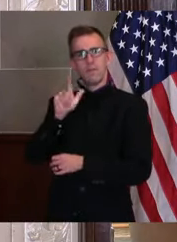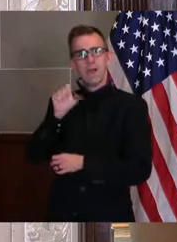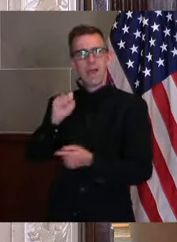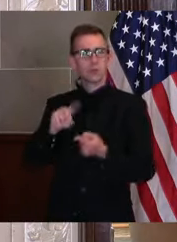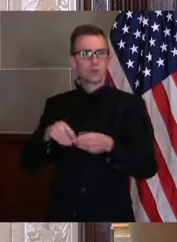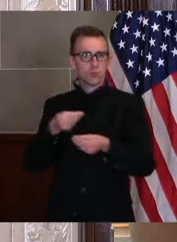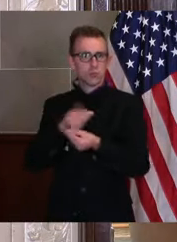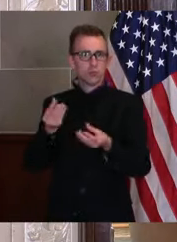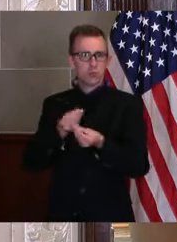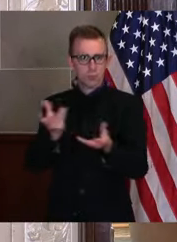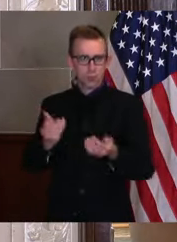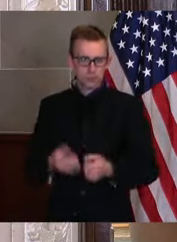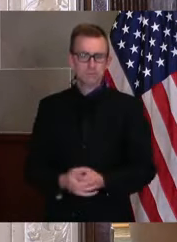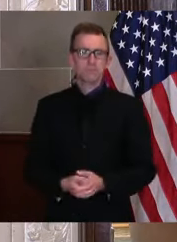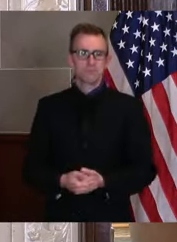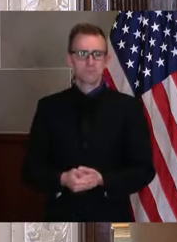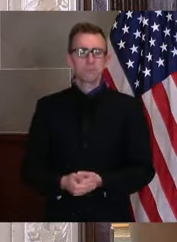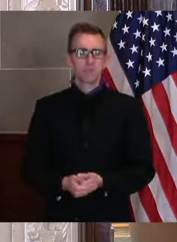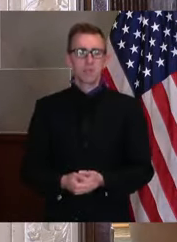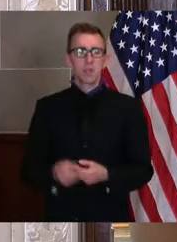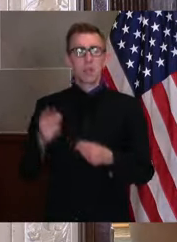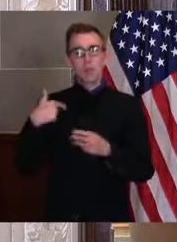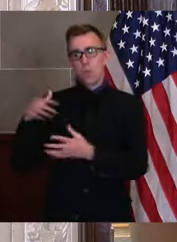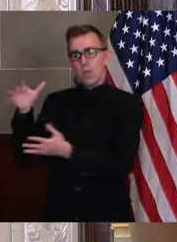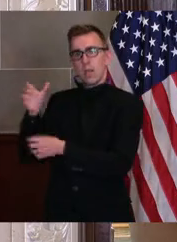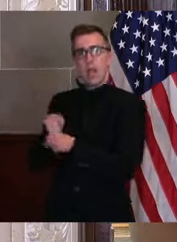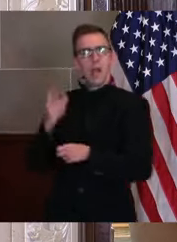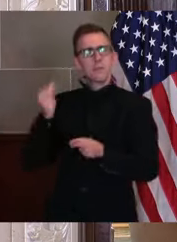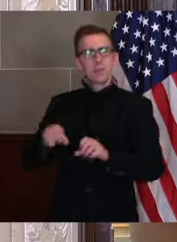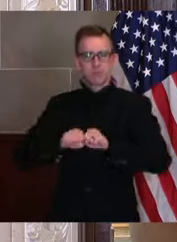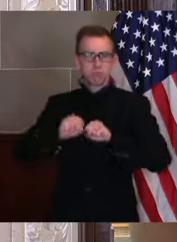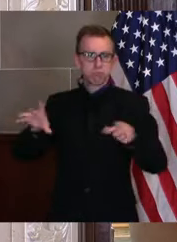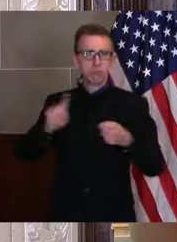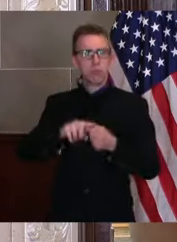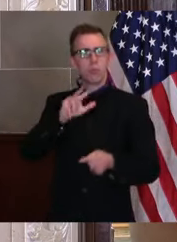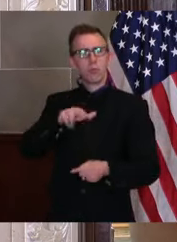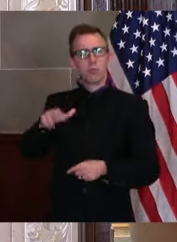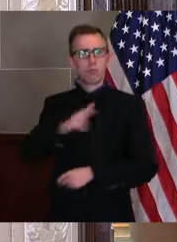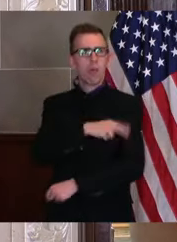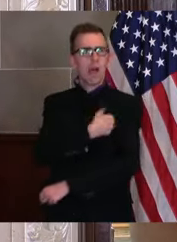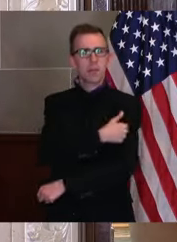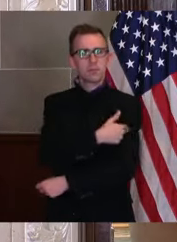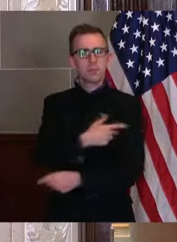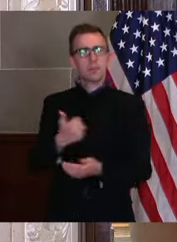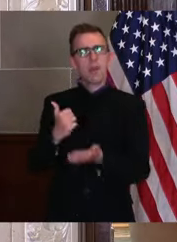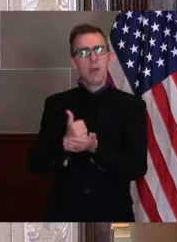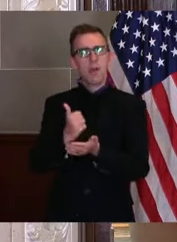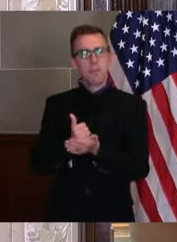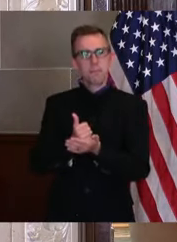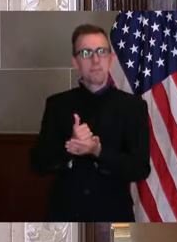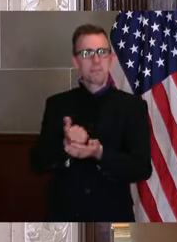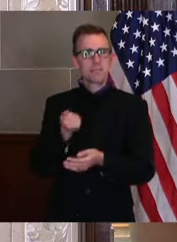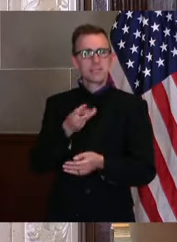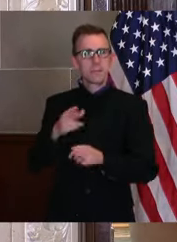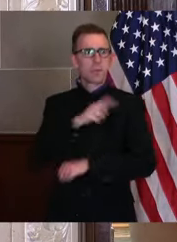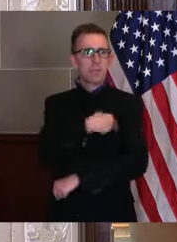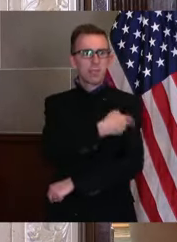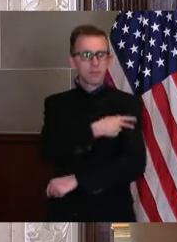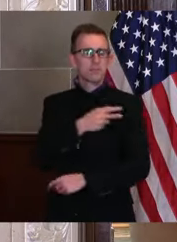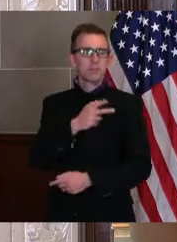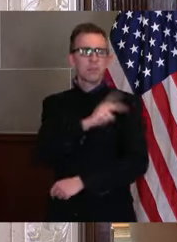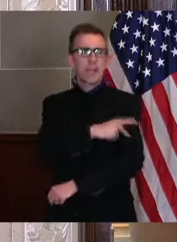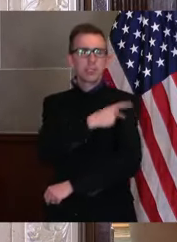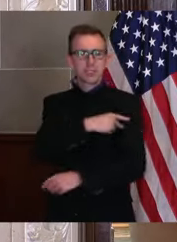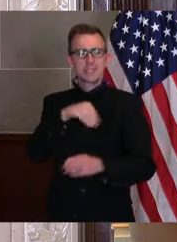distribute. These were immediately shipped out to 33 hospitals to treat 115 patients in intensive care